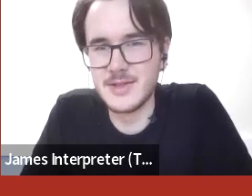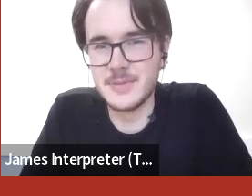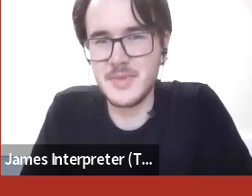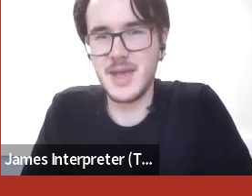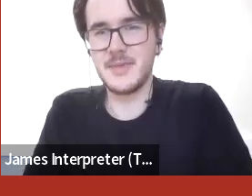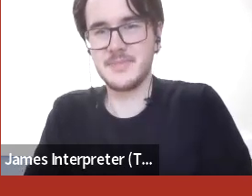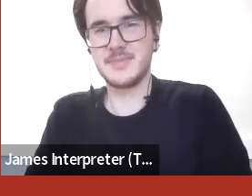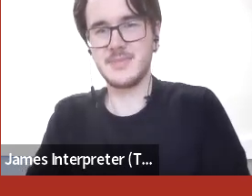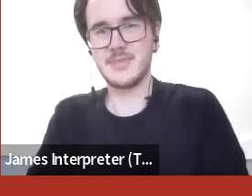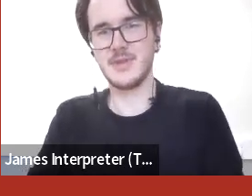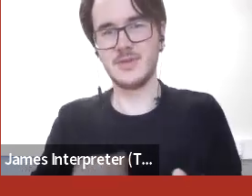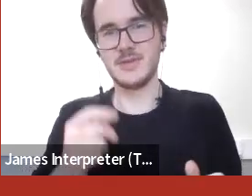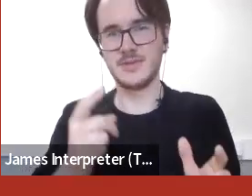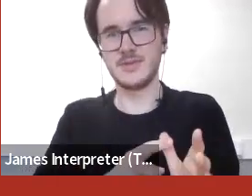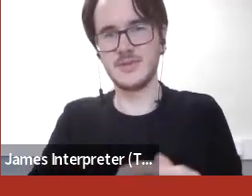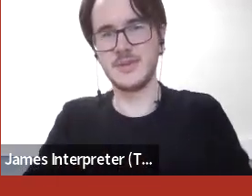So A.